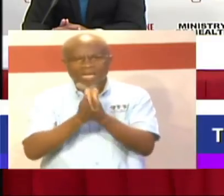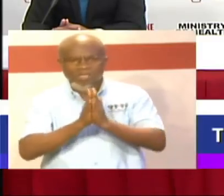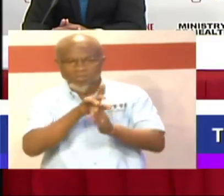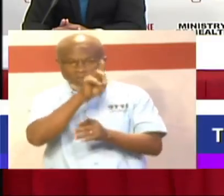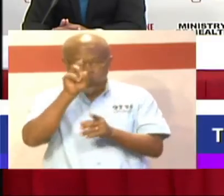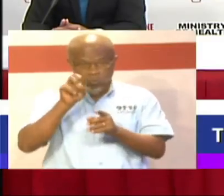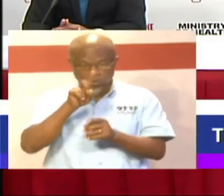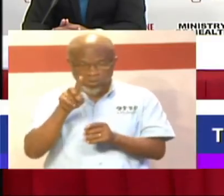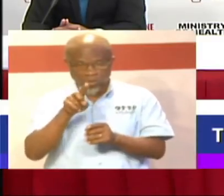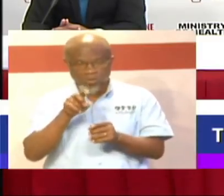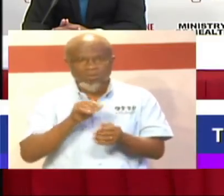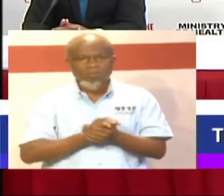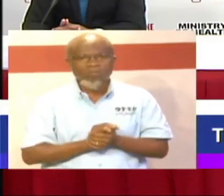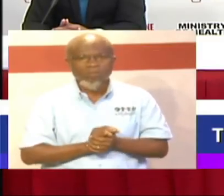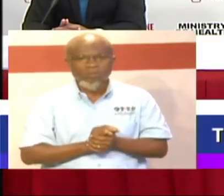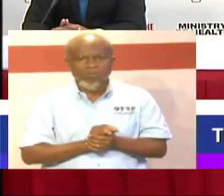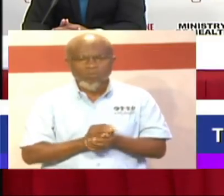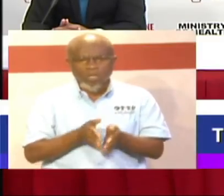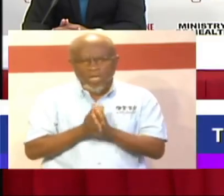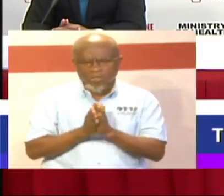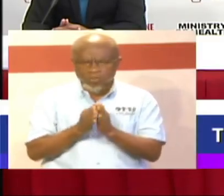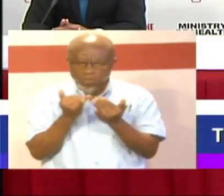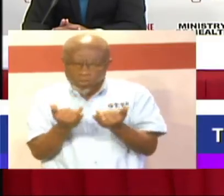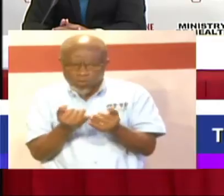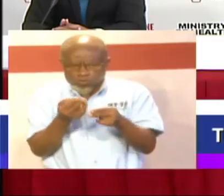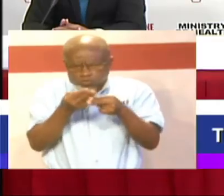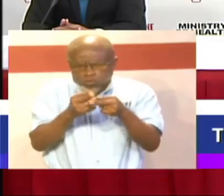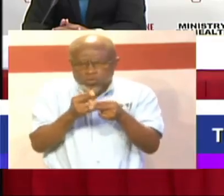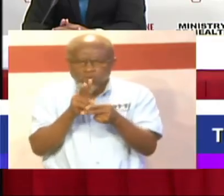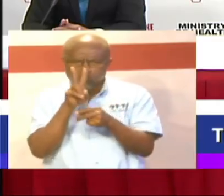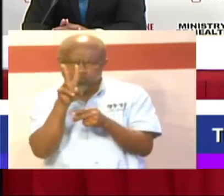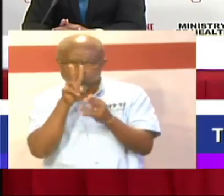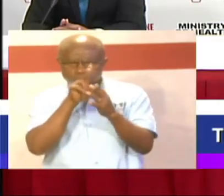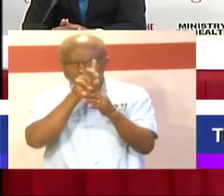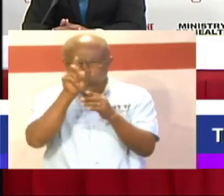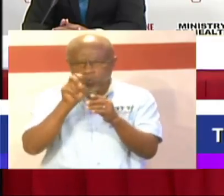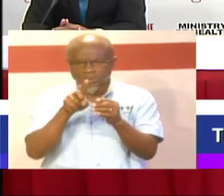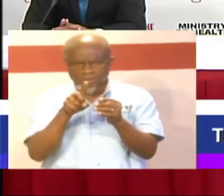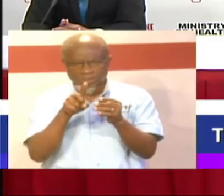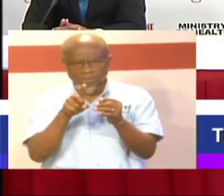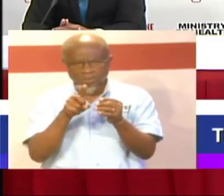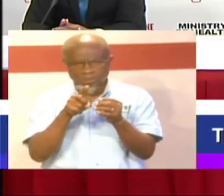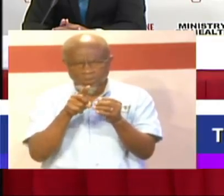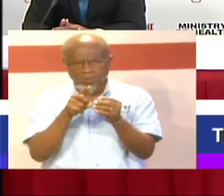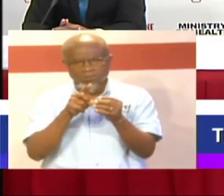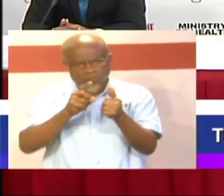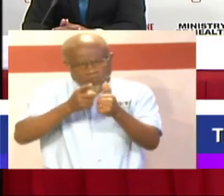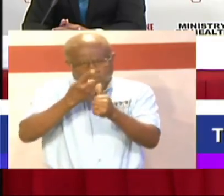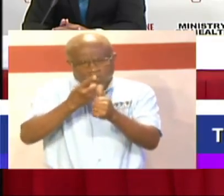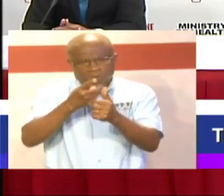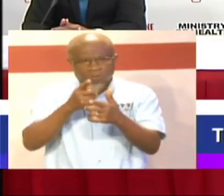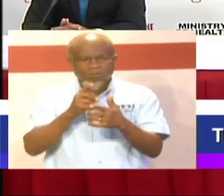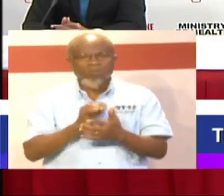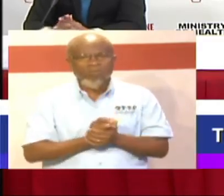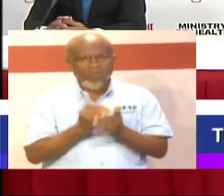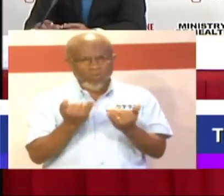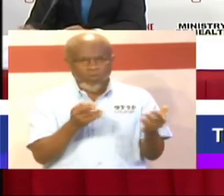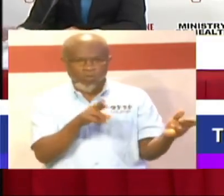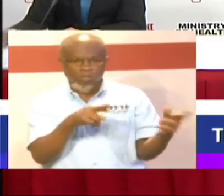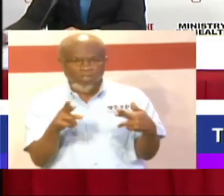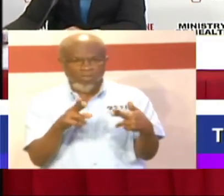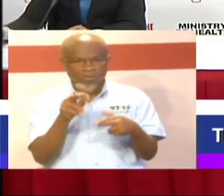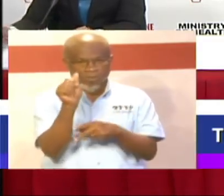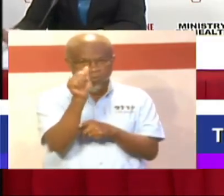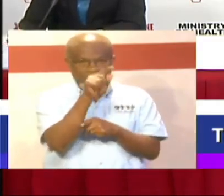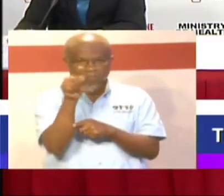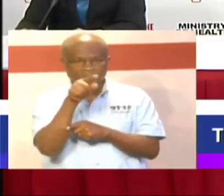of time, we ask for a maximum of 2 questions per media house initially. We will take our first question from